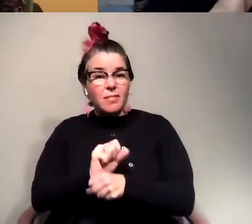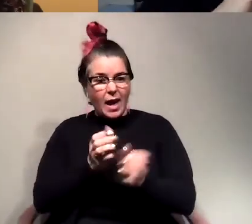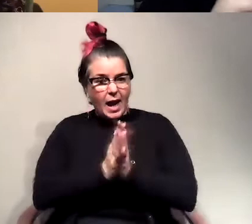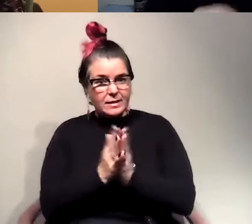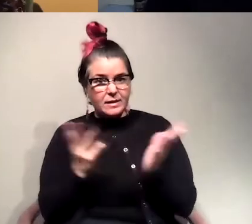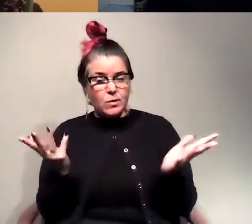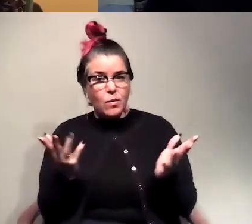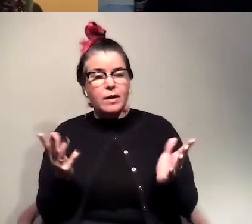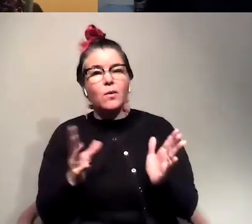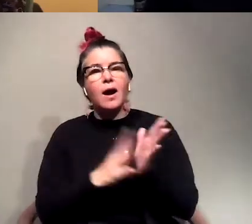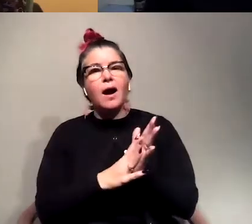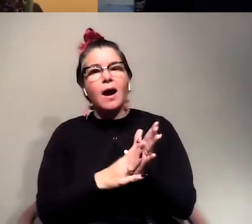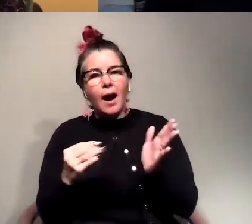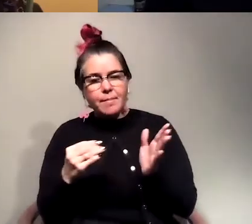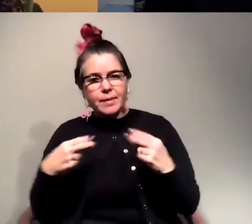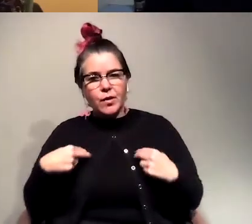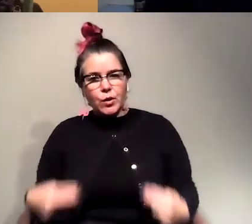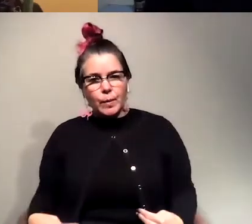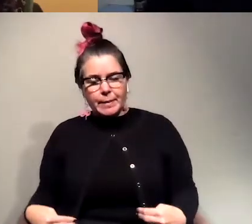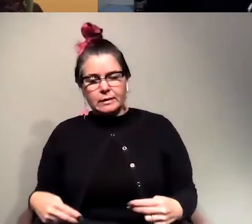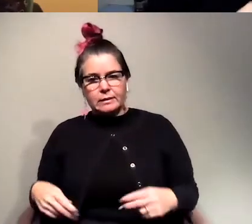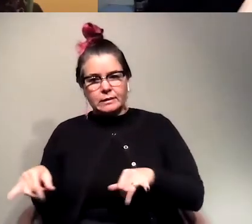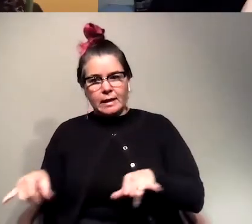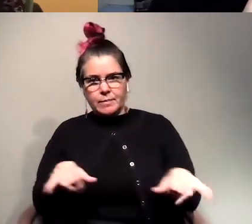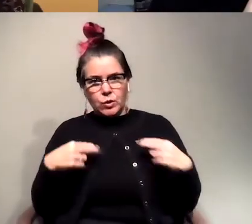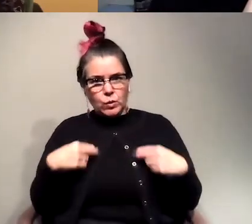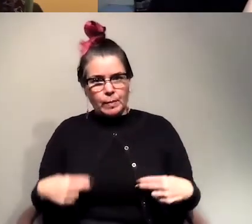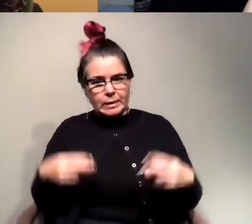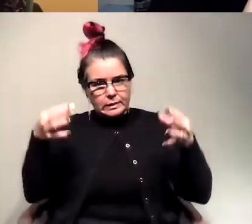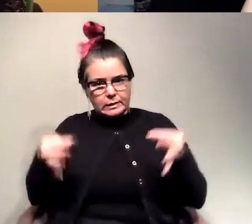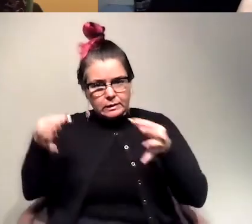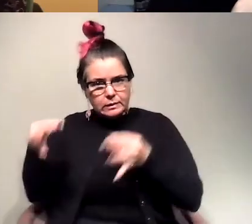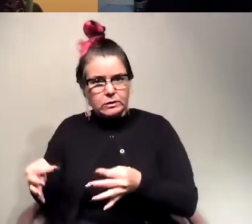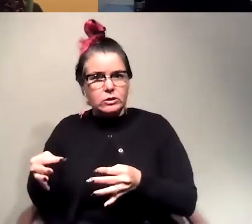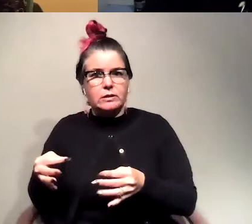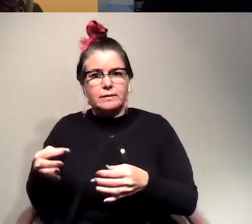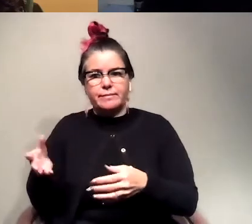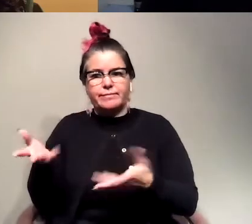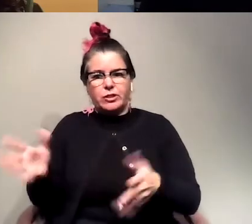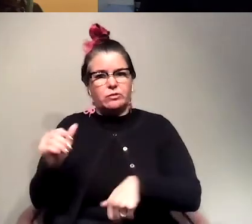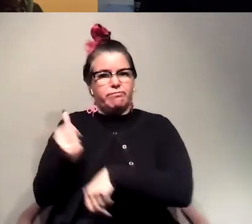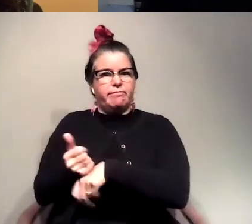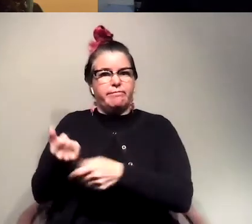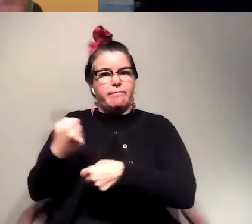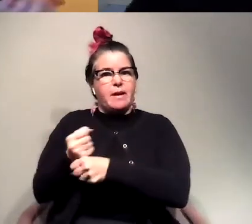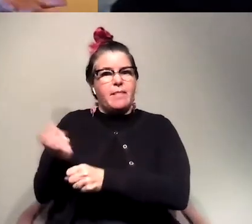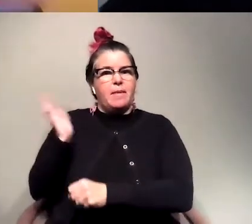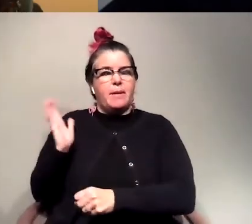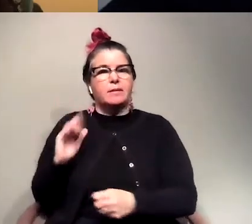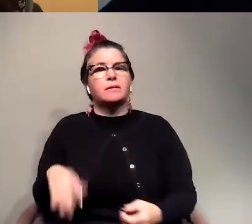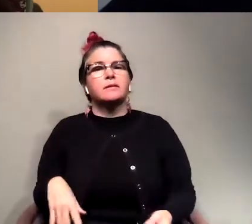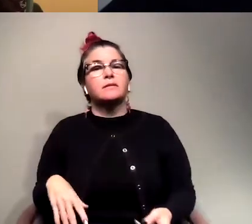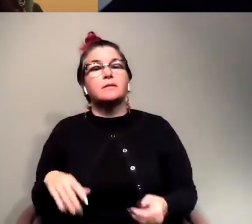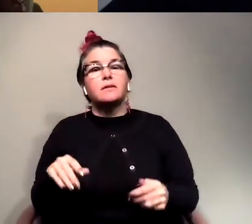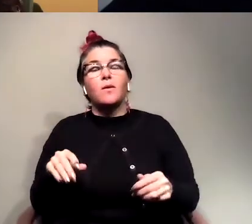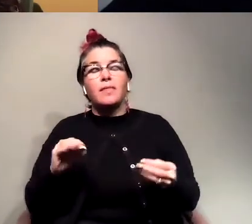is copy the humans. So copy human decisions that humans have made in the past. And so the algorithm,